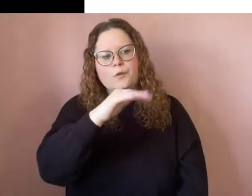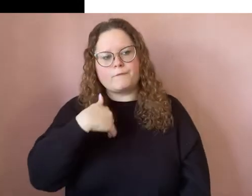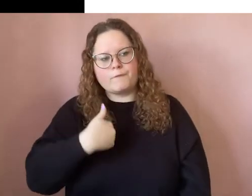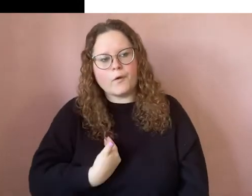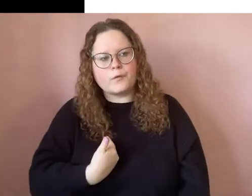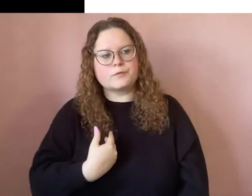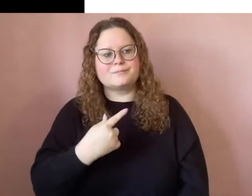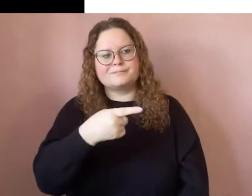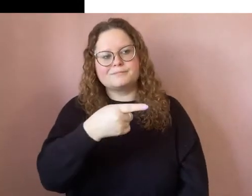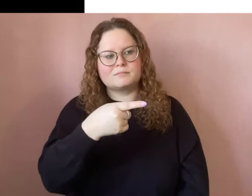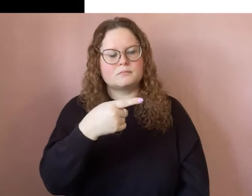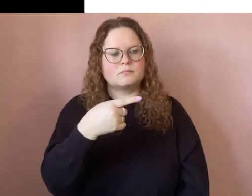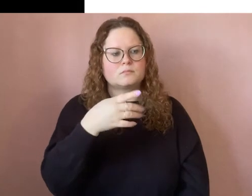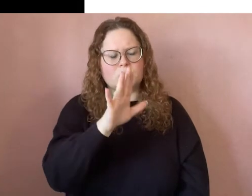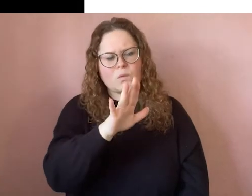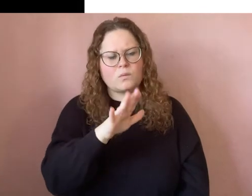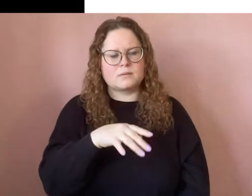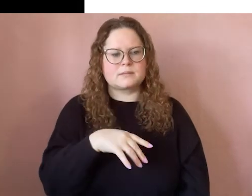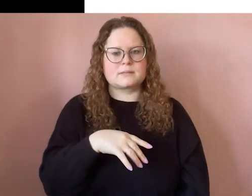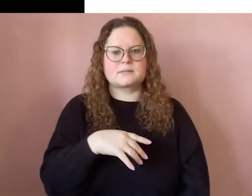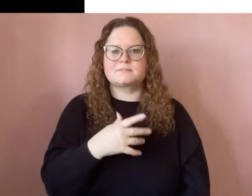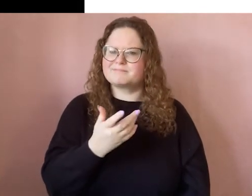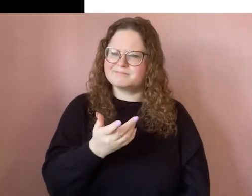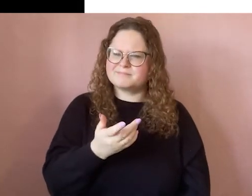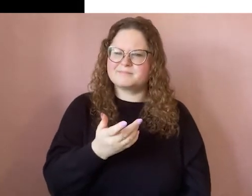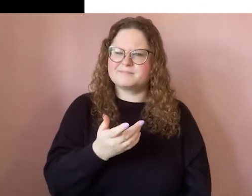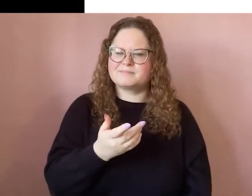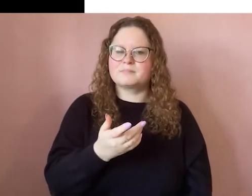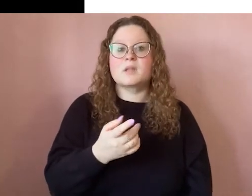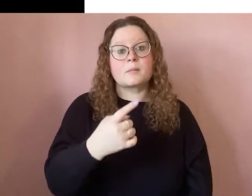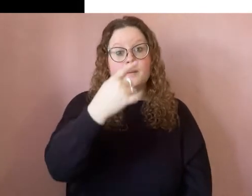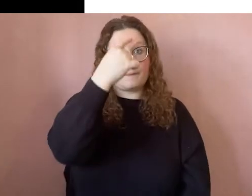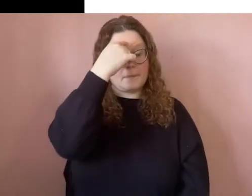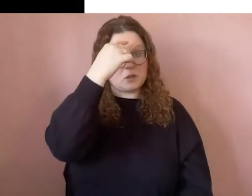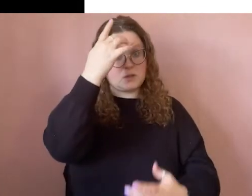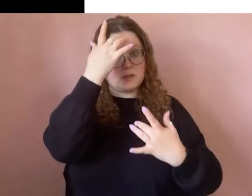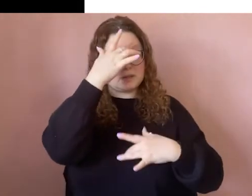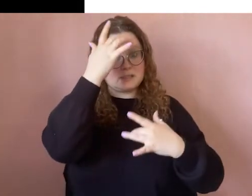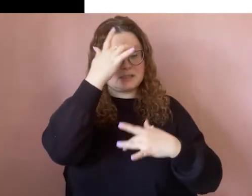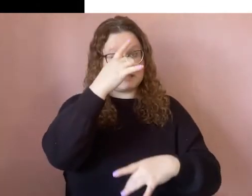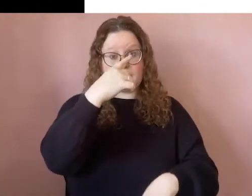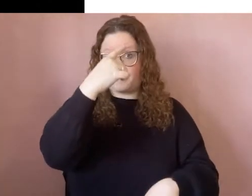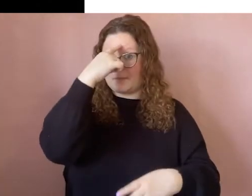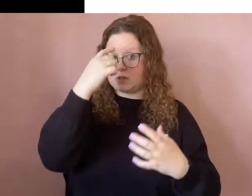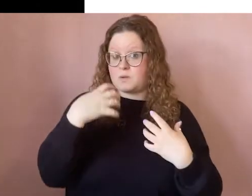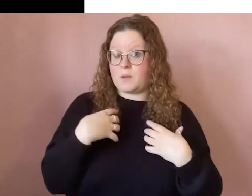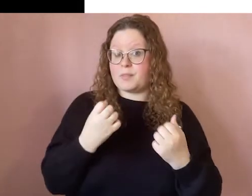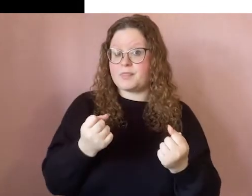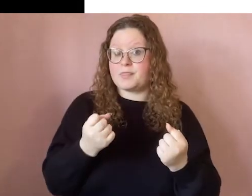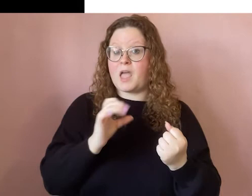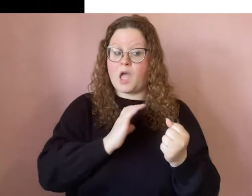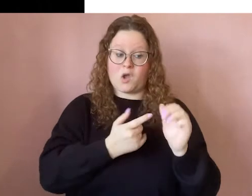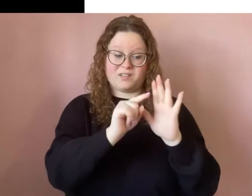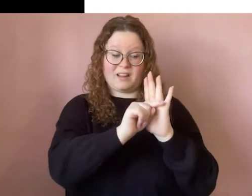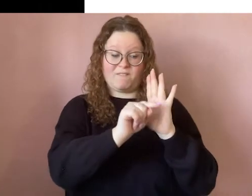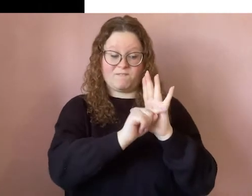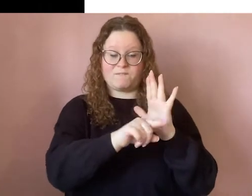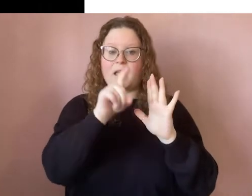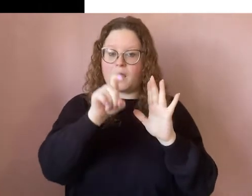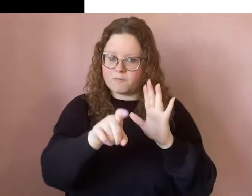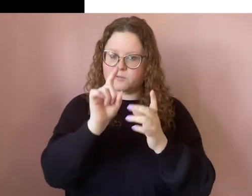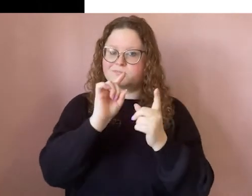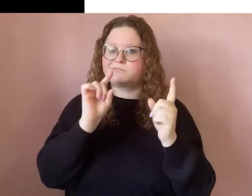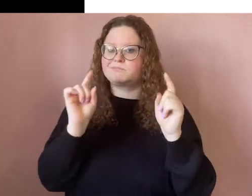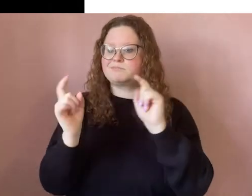difficulty over the years has been that certain images of mental illness have been embedded